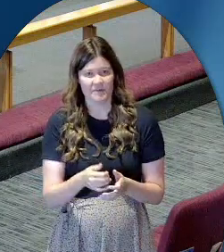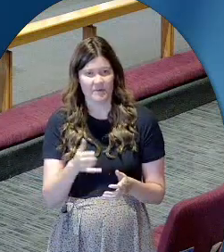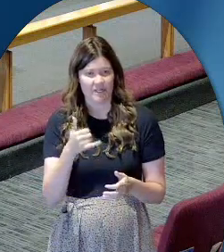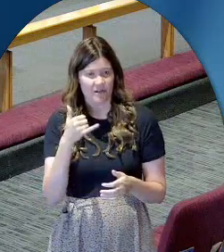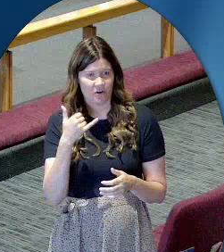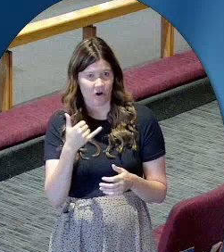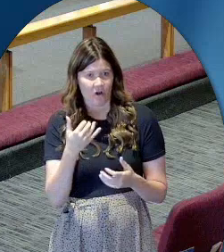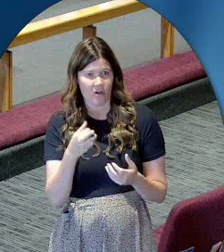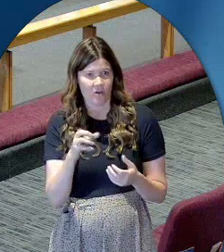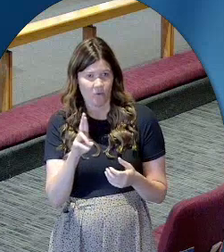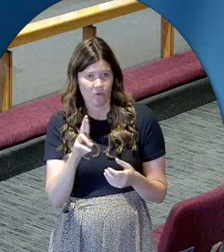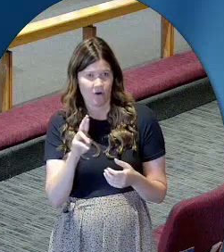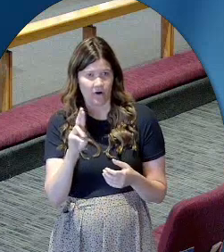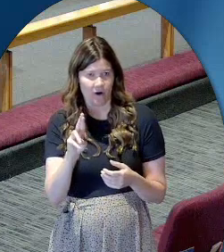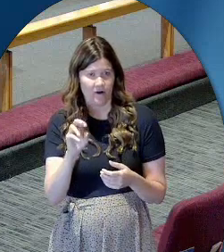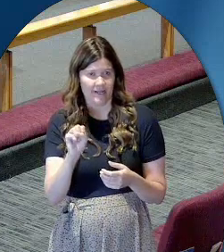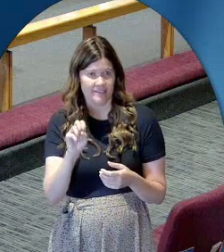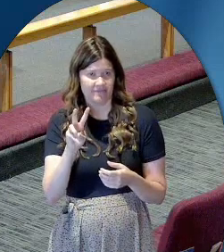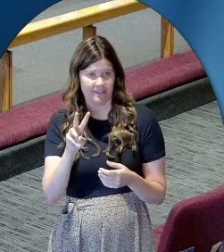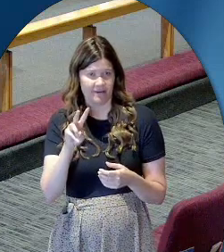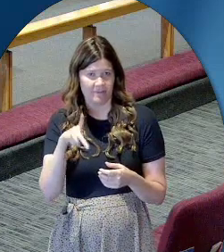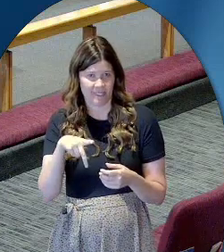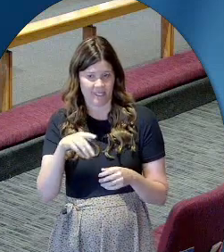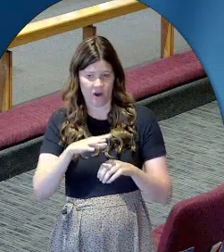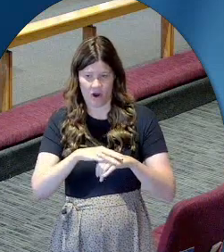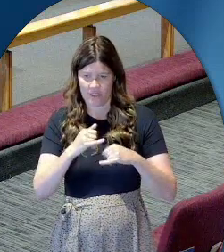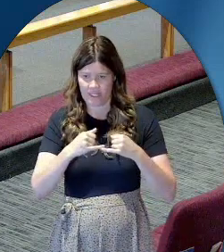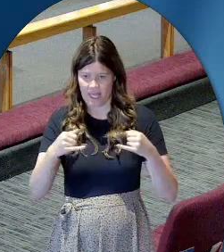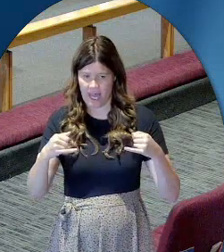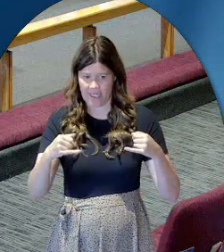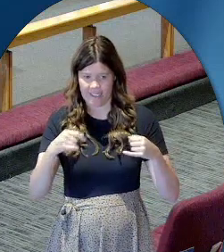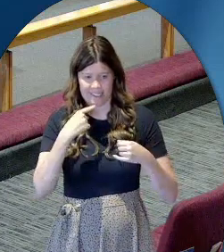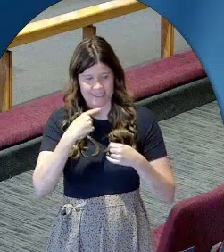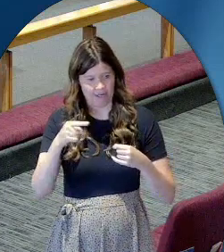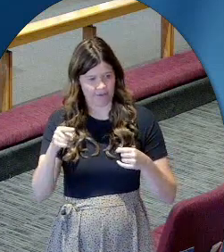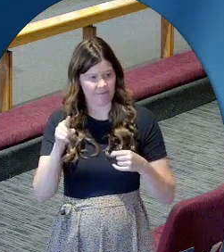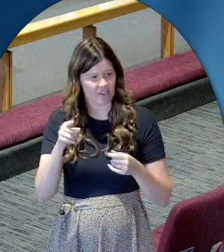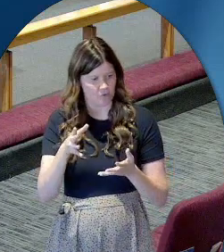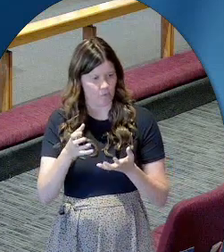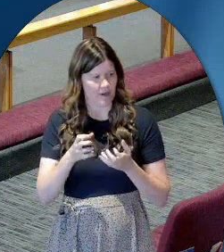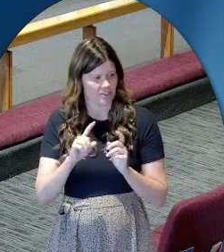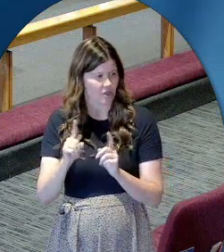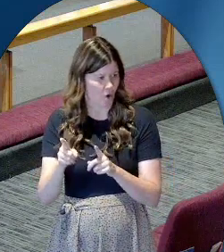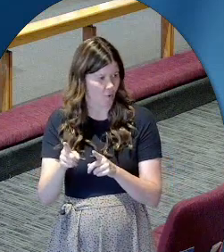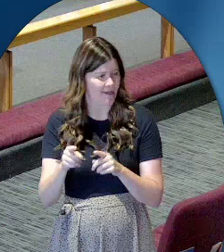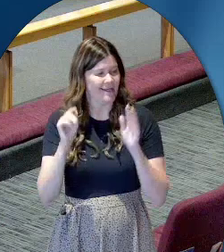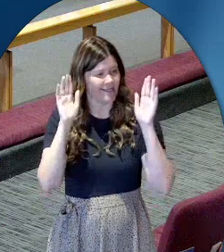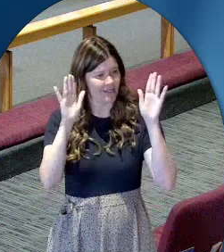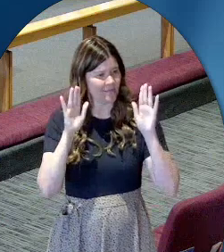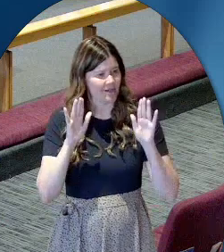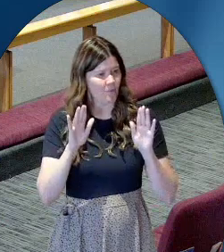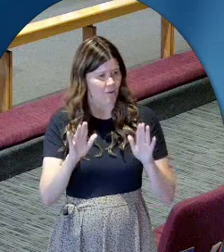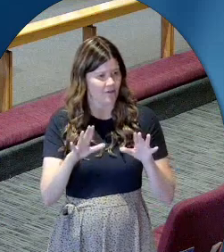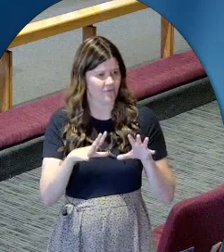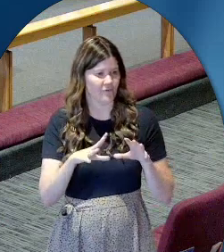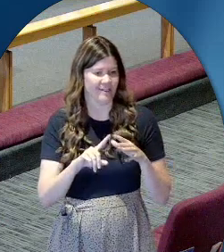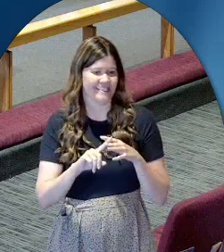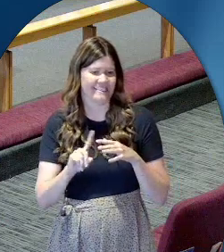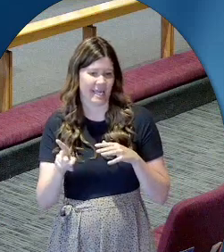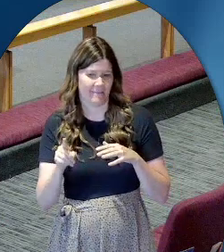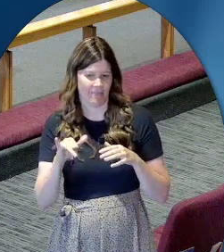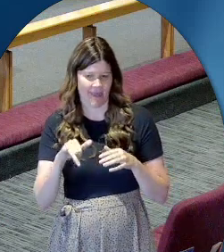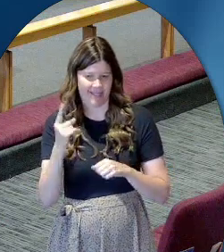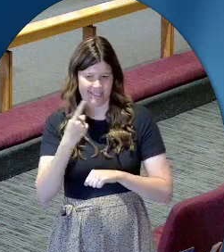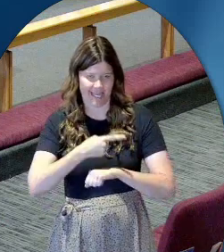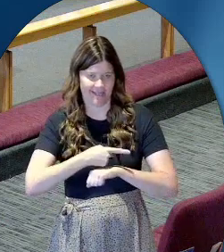give them a call. Actually, check them out online. Let them know you're coming, and that'll be a wonderful getaway for you that